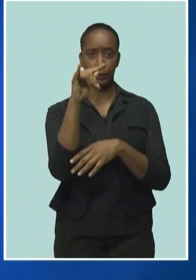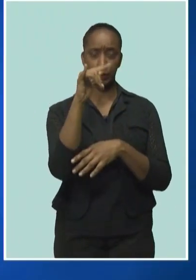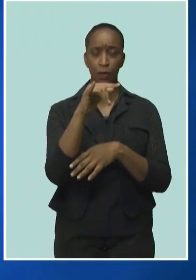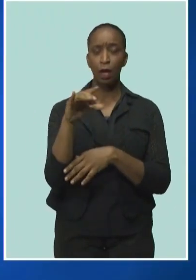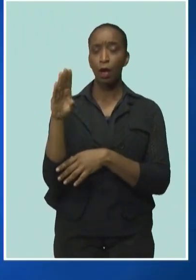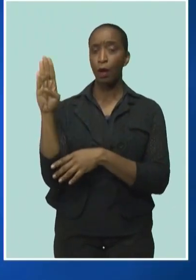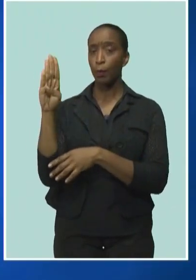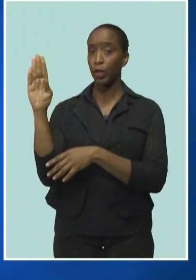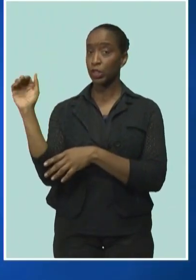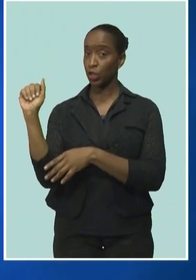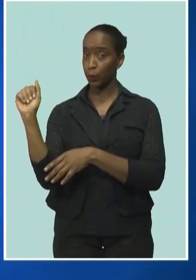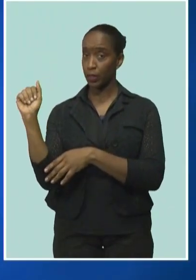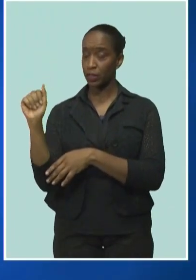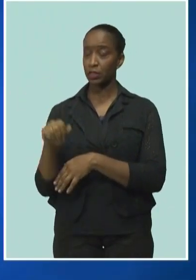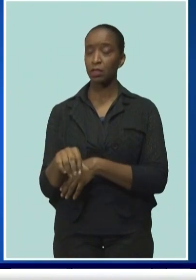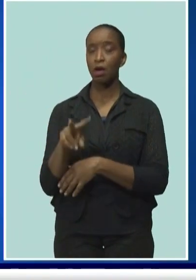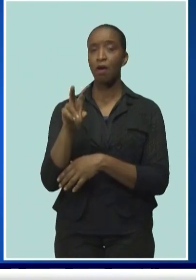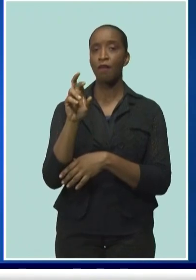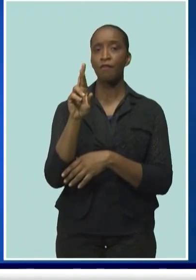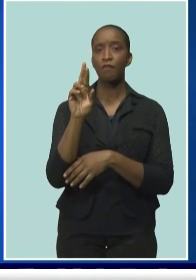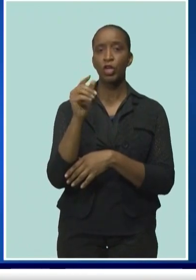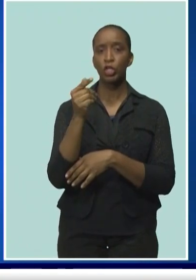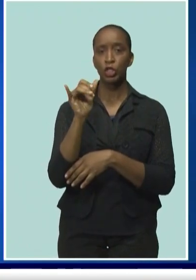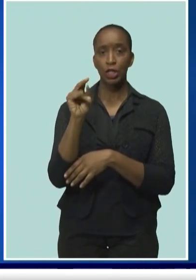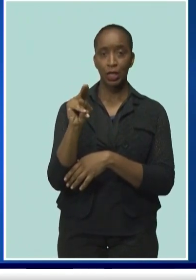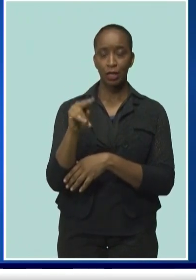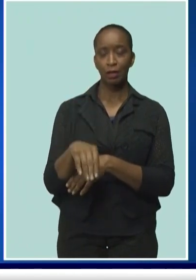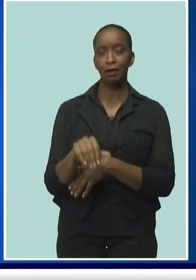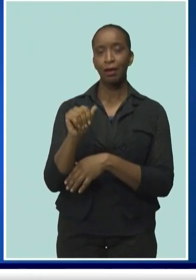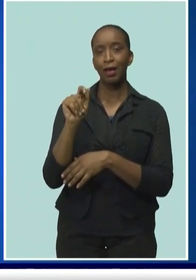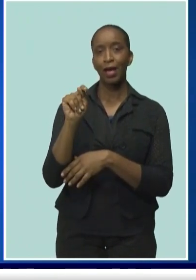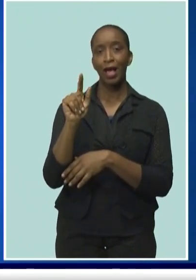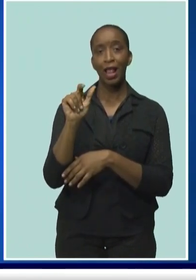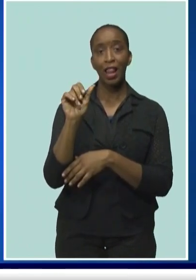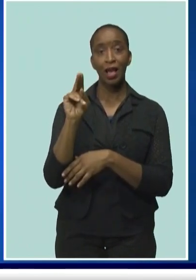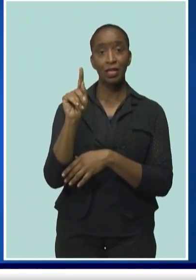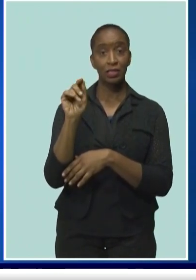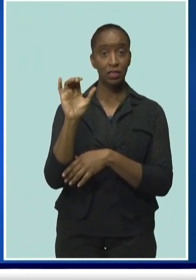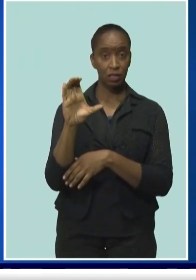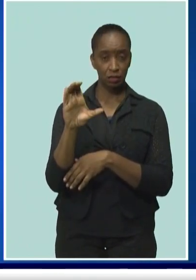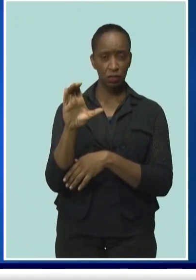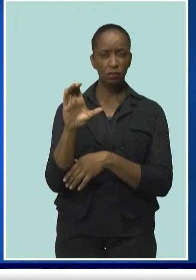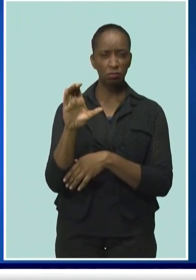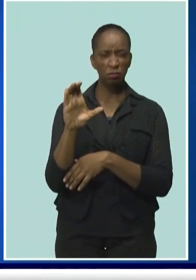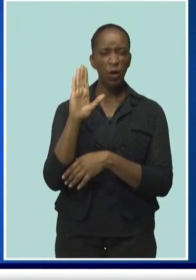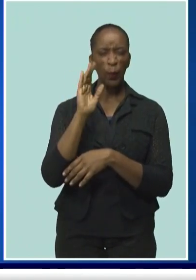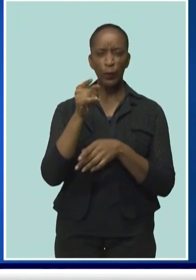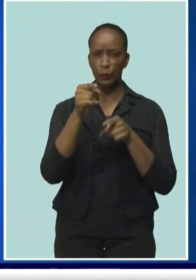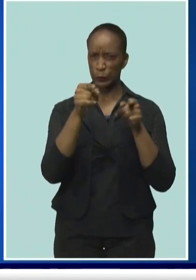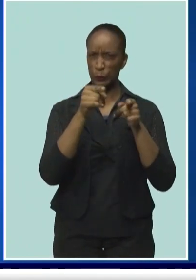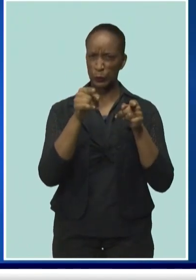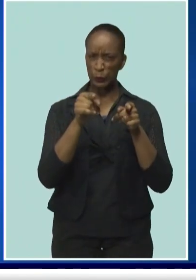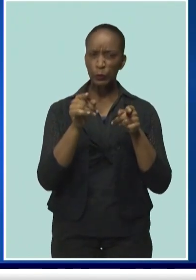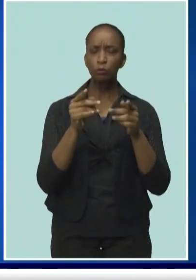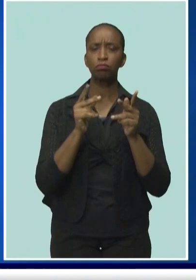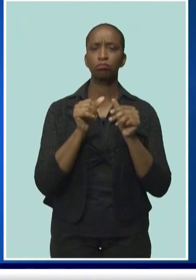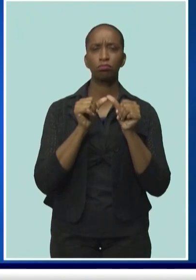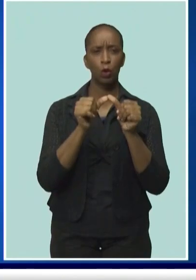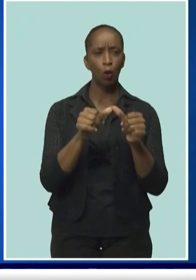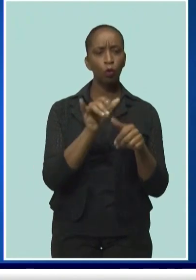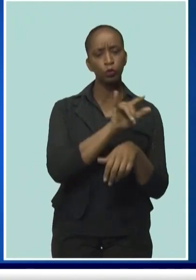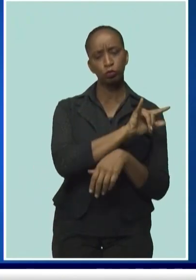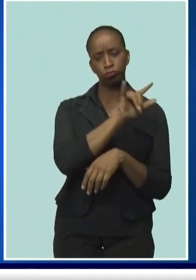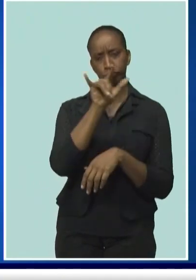and Virgin Atlantic will continue to maintain services into Barbados. Effective